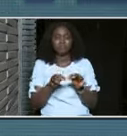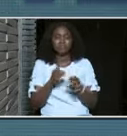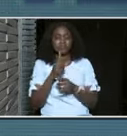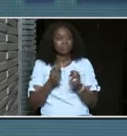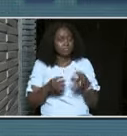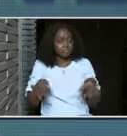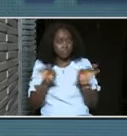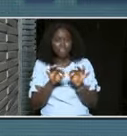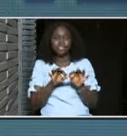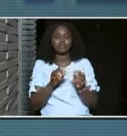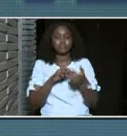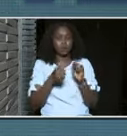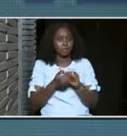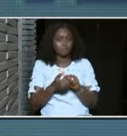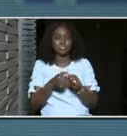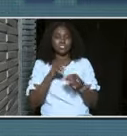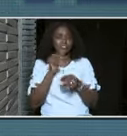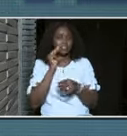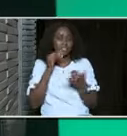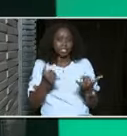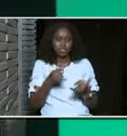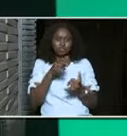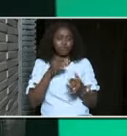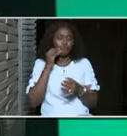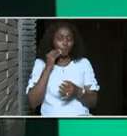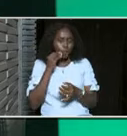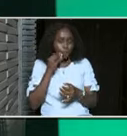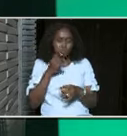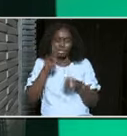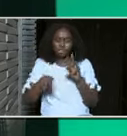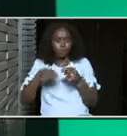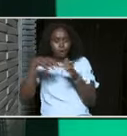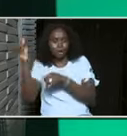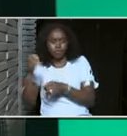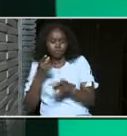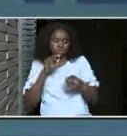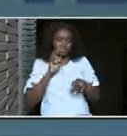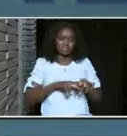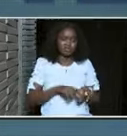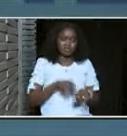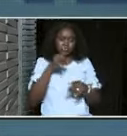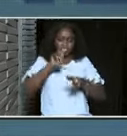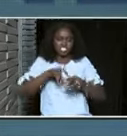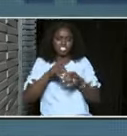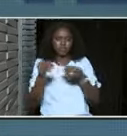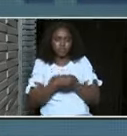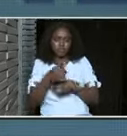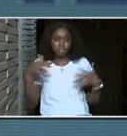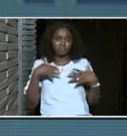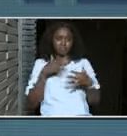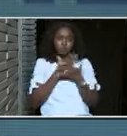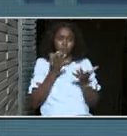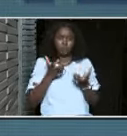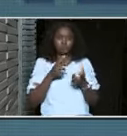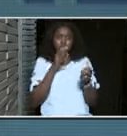kidnapped. You are at home. You are kidnapped. You can't do anything. You sit in the office. You are afraid. Somebody wants to kidnap